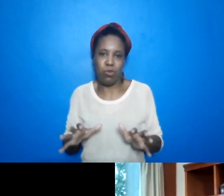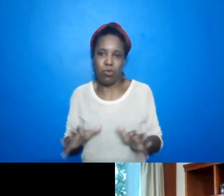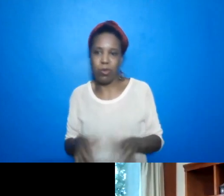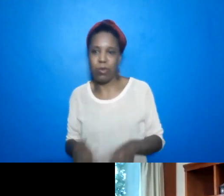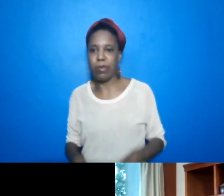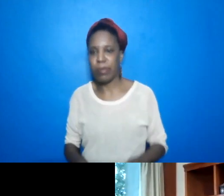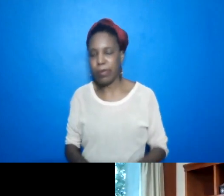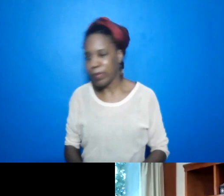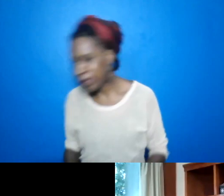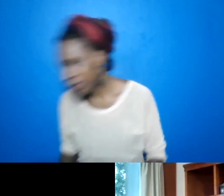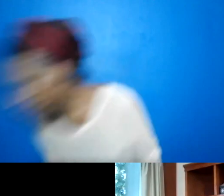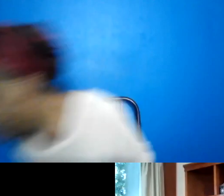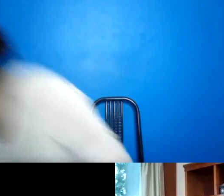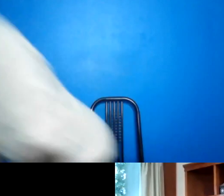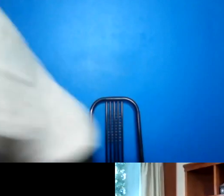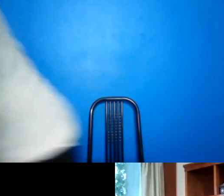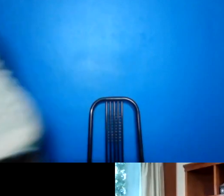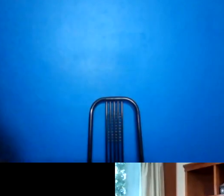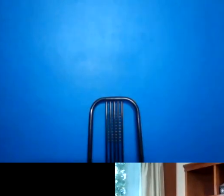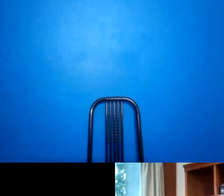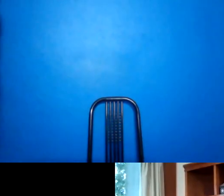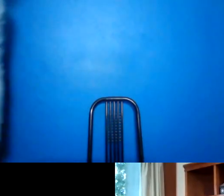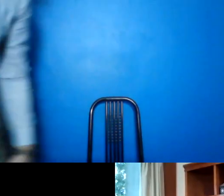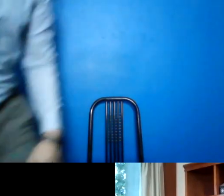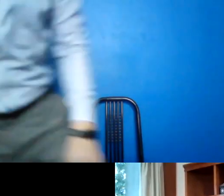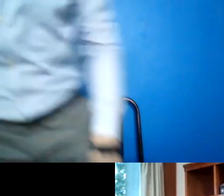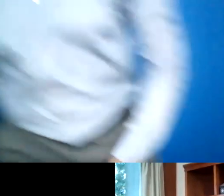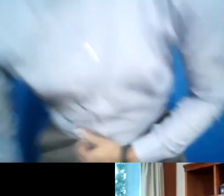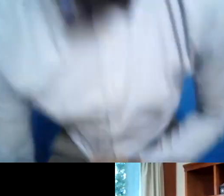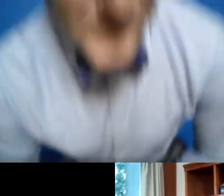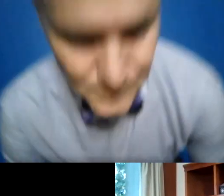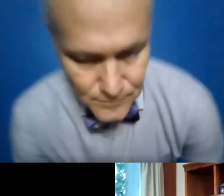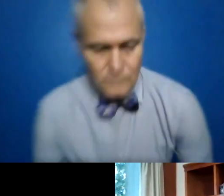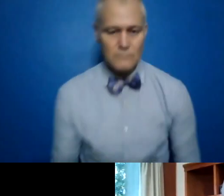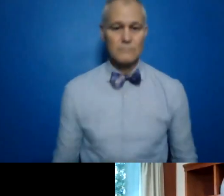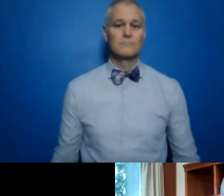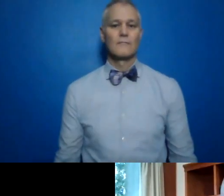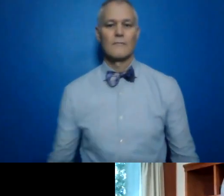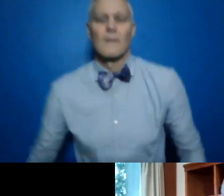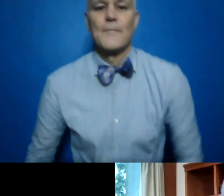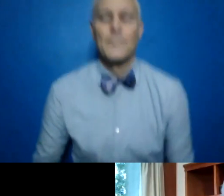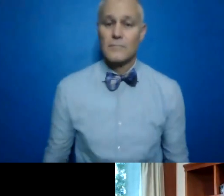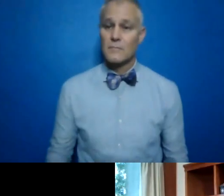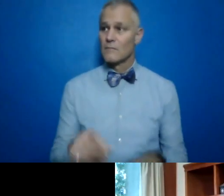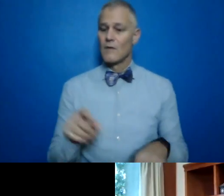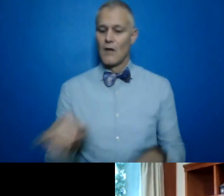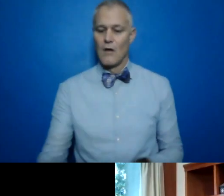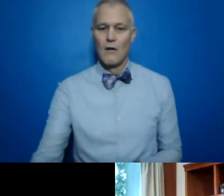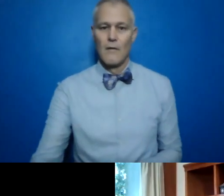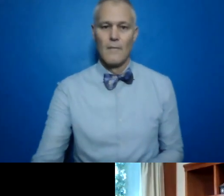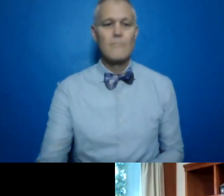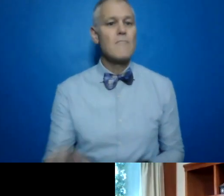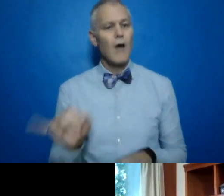even those who are oppressed and marginalized often act in ways,